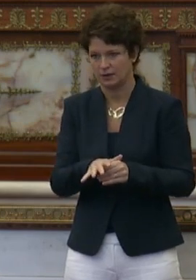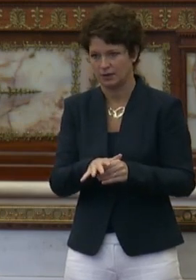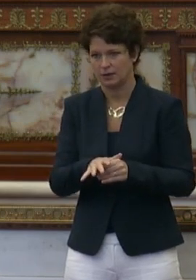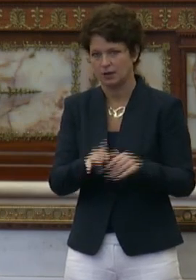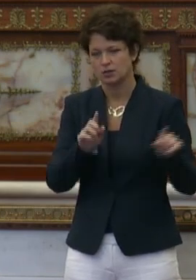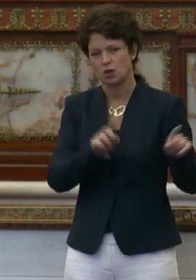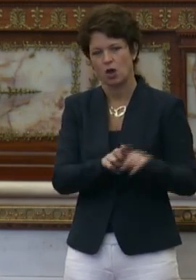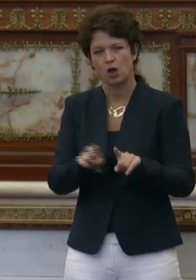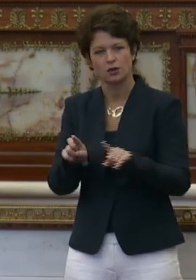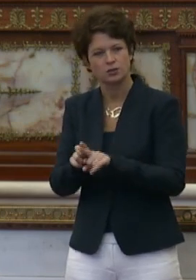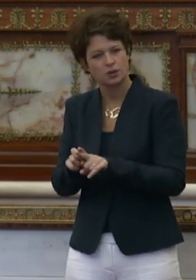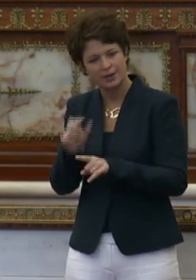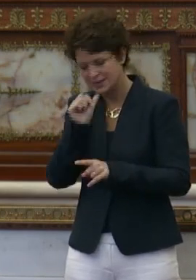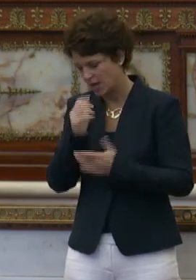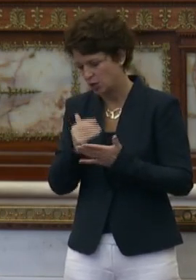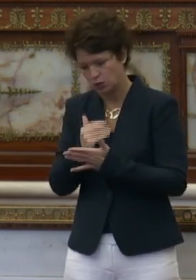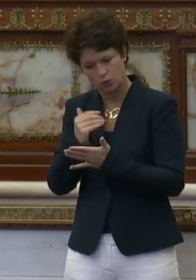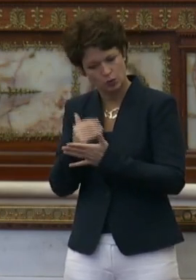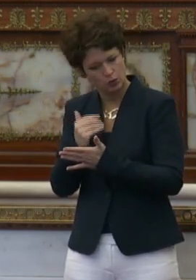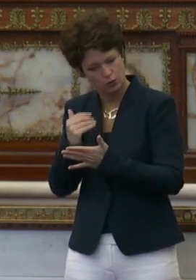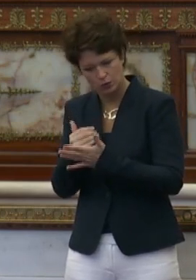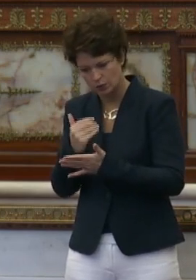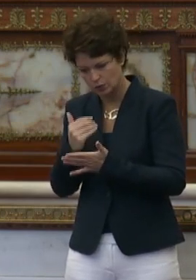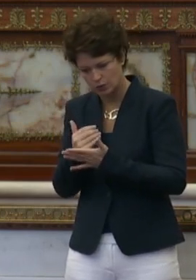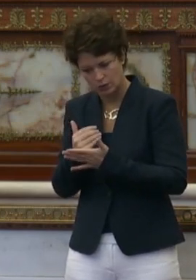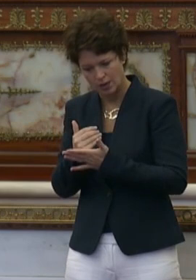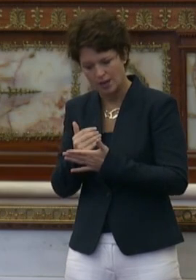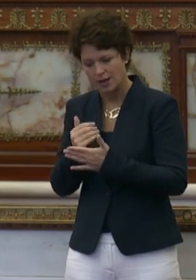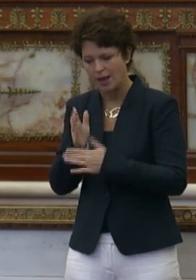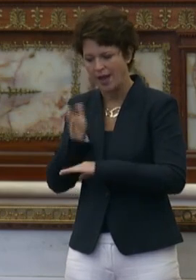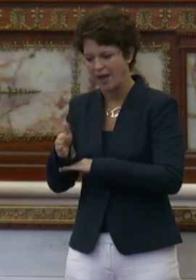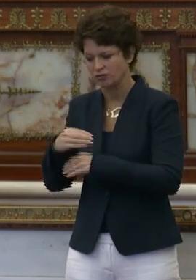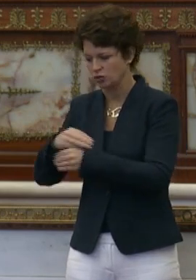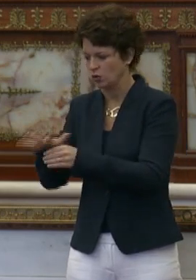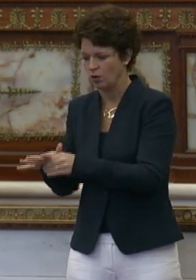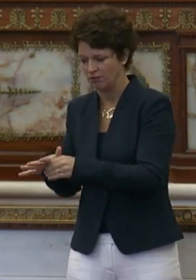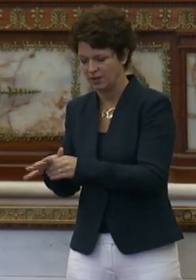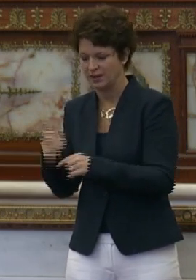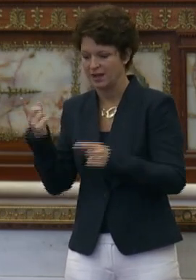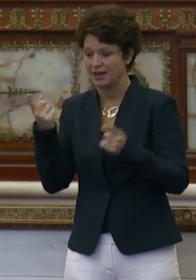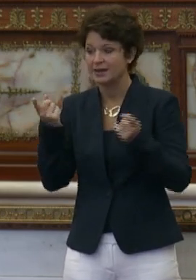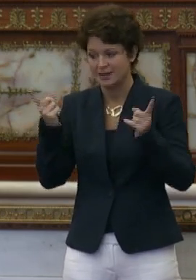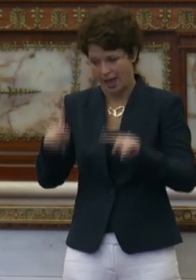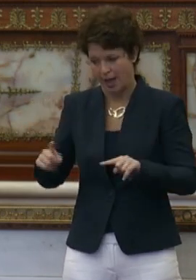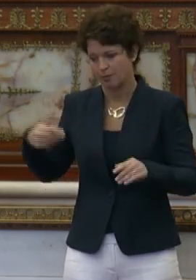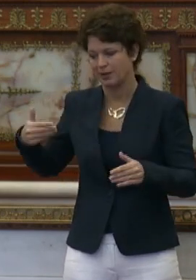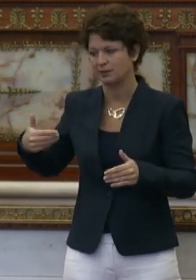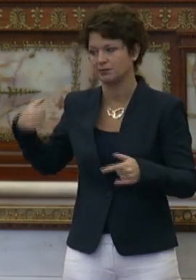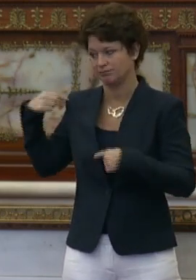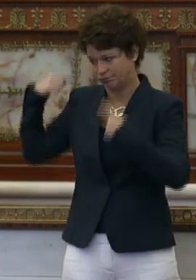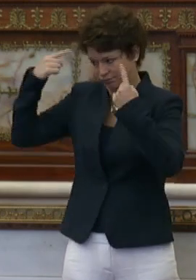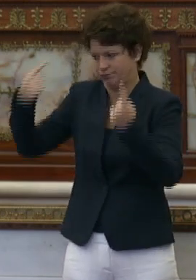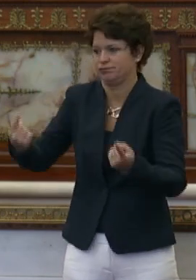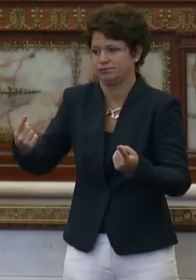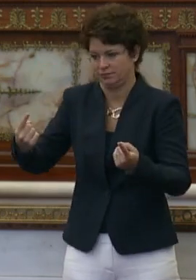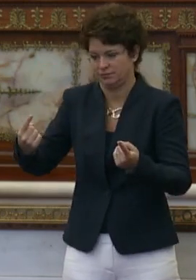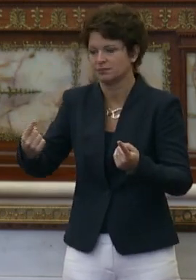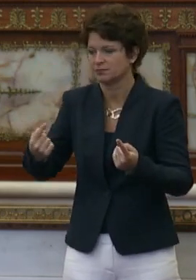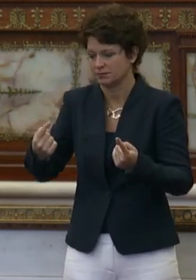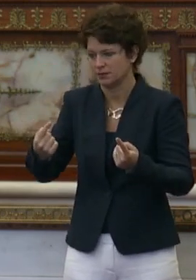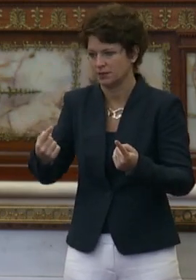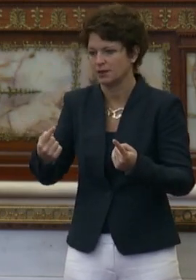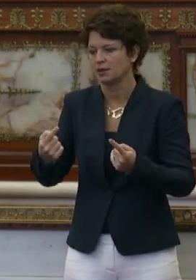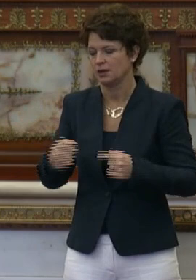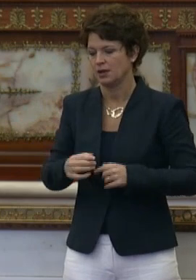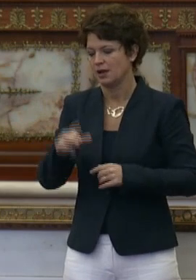something, it's not new, you know, after COVID. It's something that has happened before COVID as